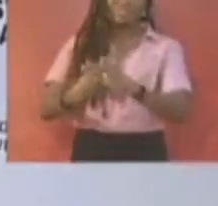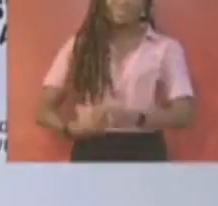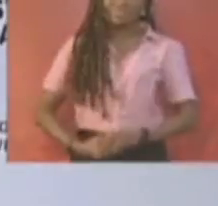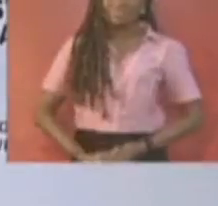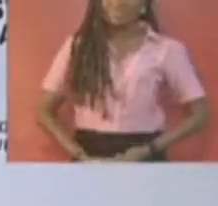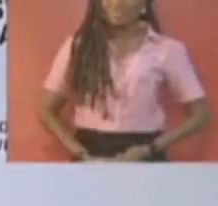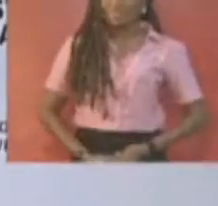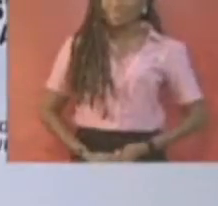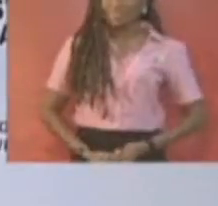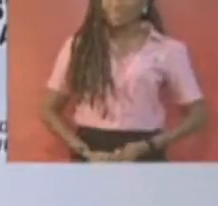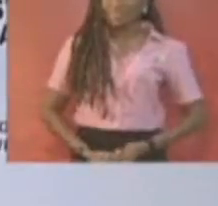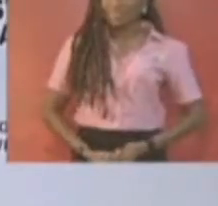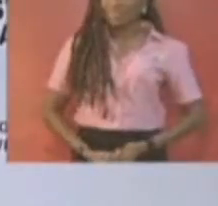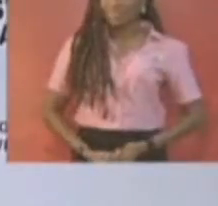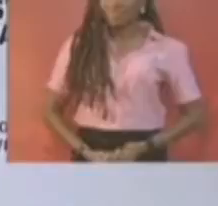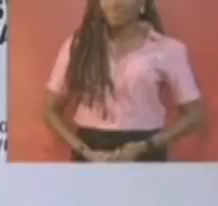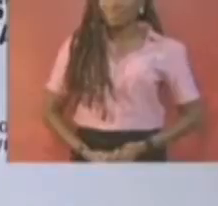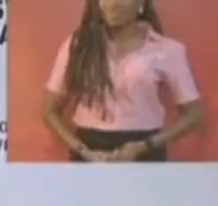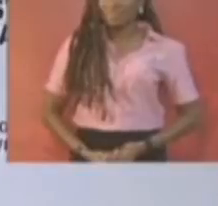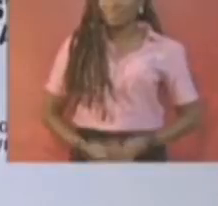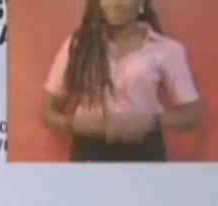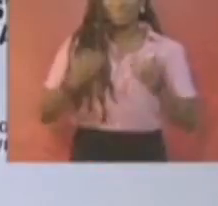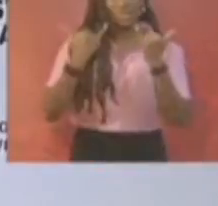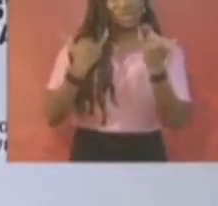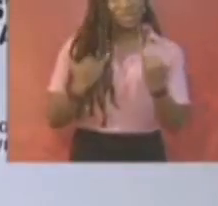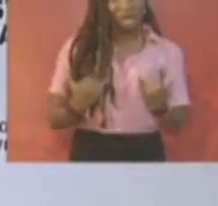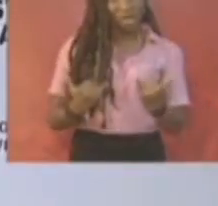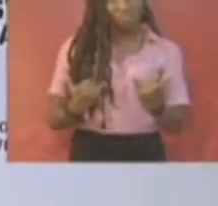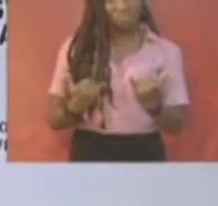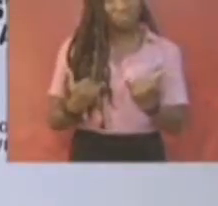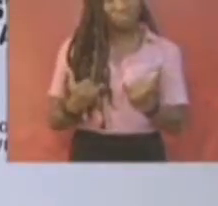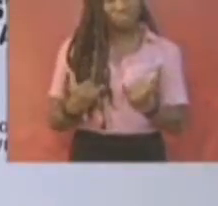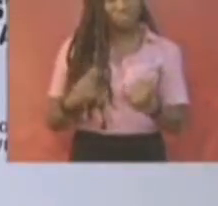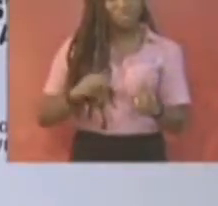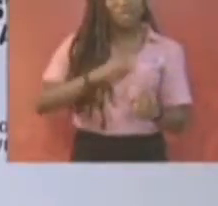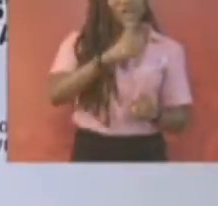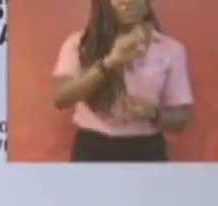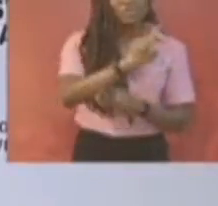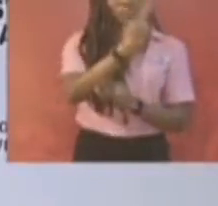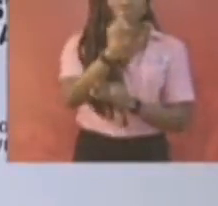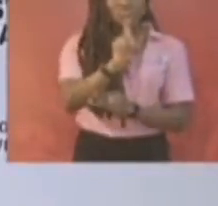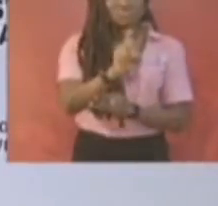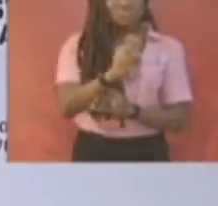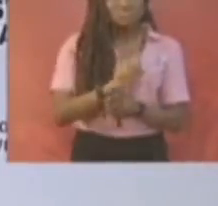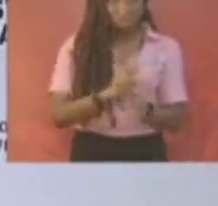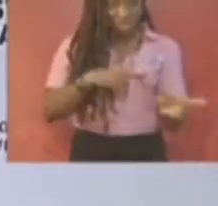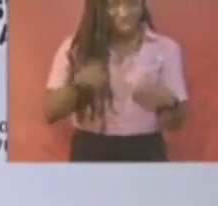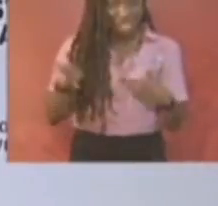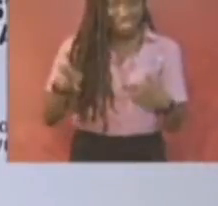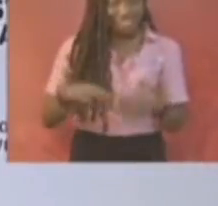Thank you, Dr. Hines. We go back to CL Communications. Are they ready?